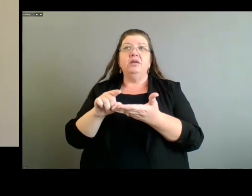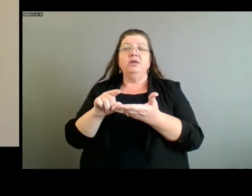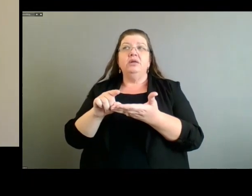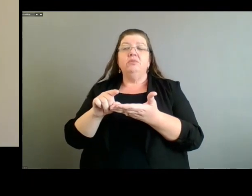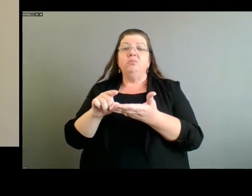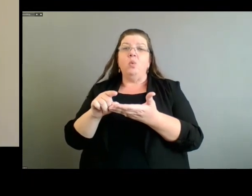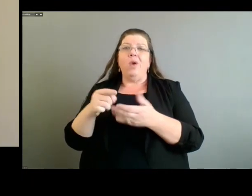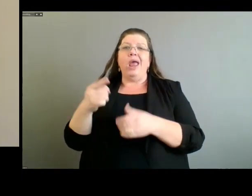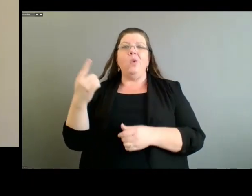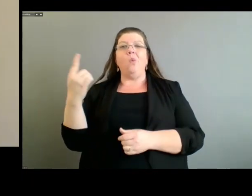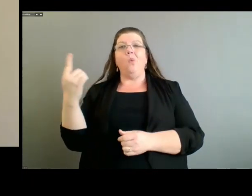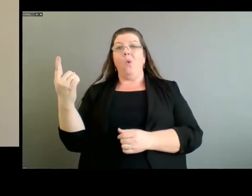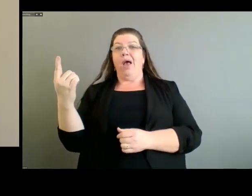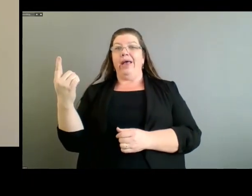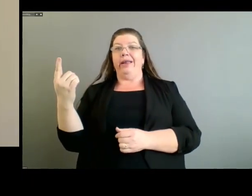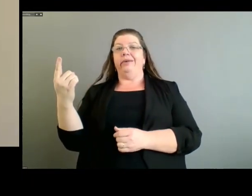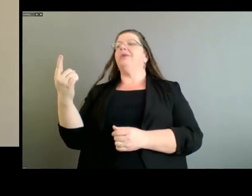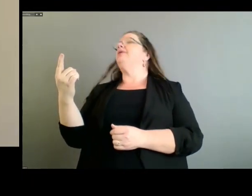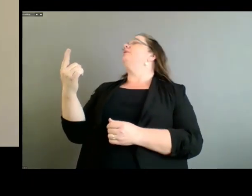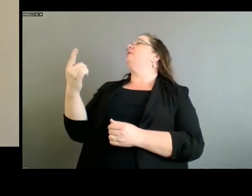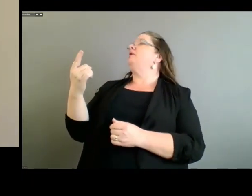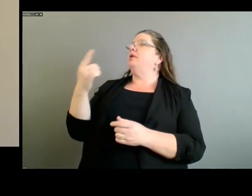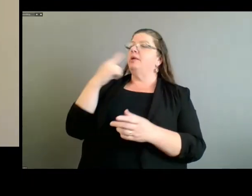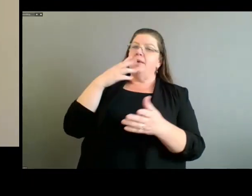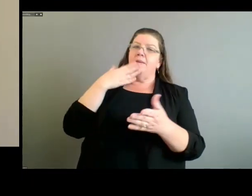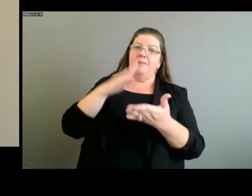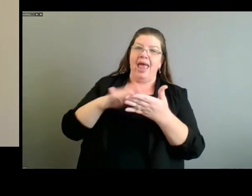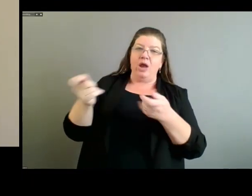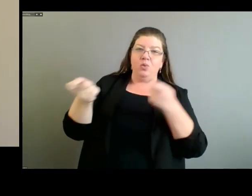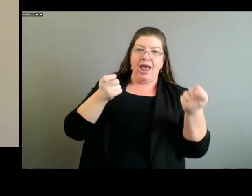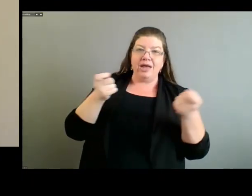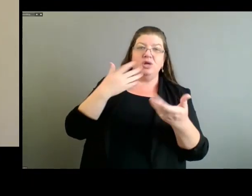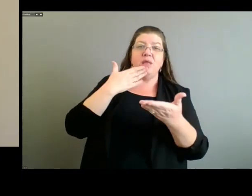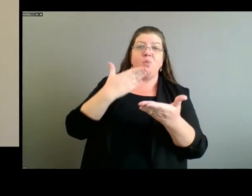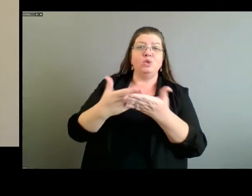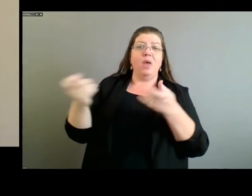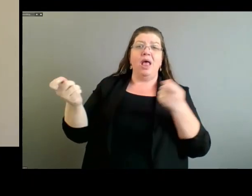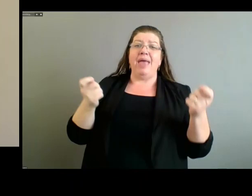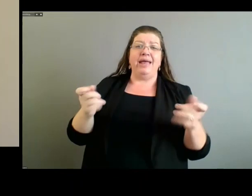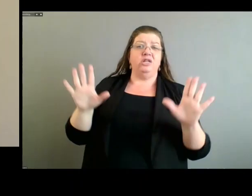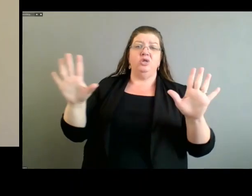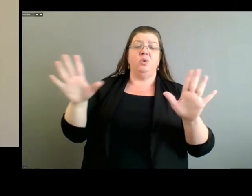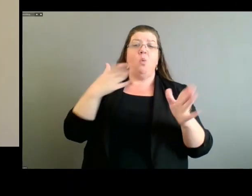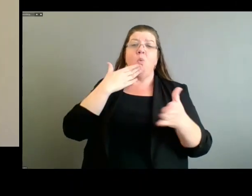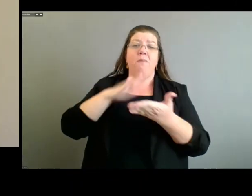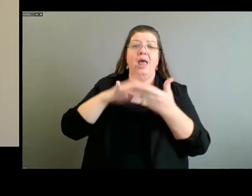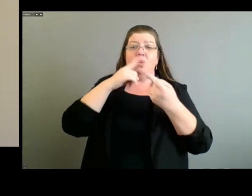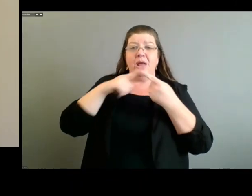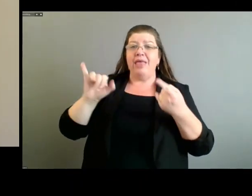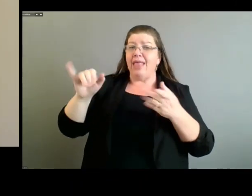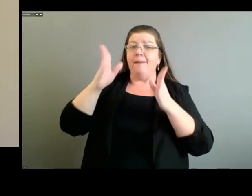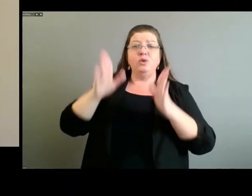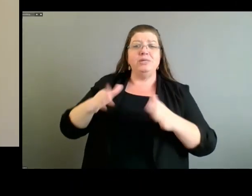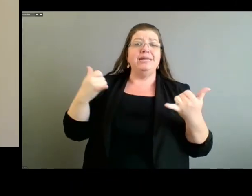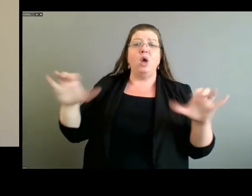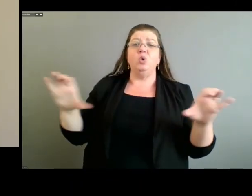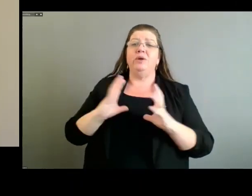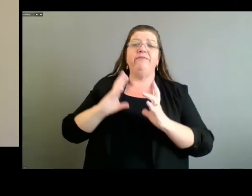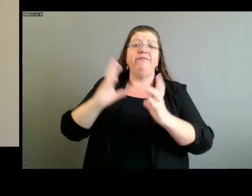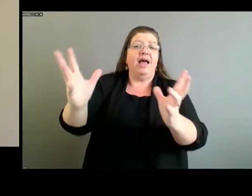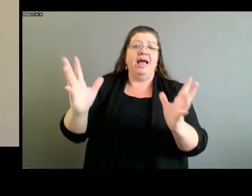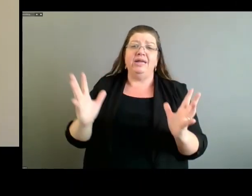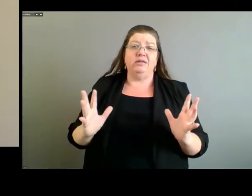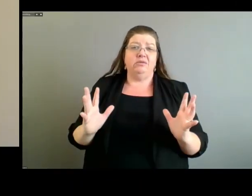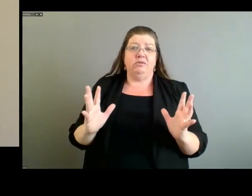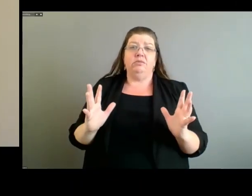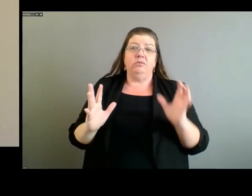one well-managed reaction after vaccination. The person is doing well. So